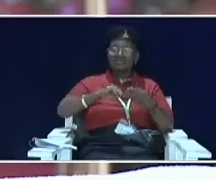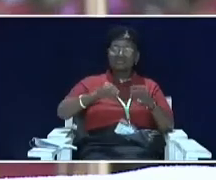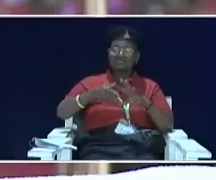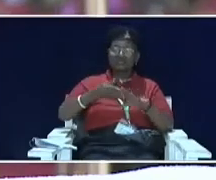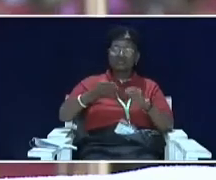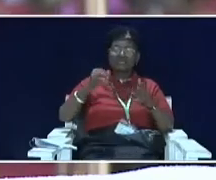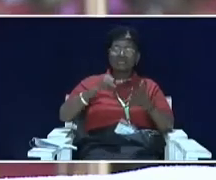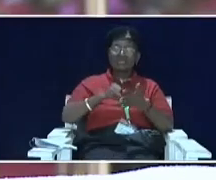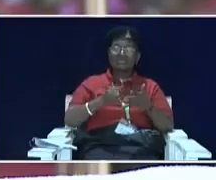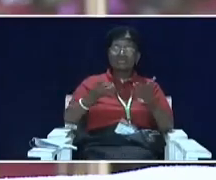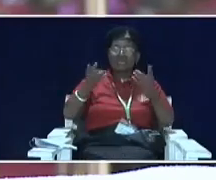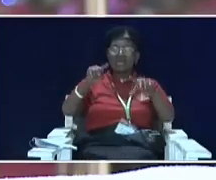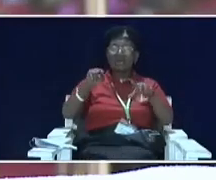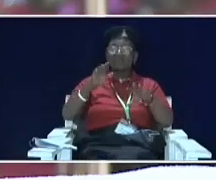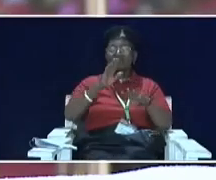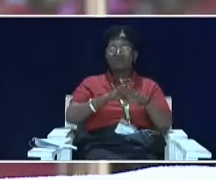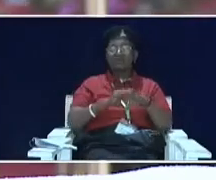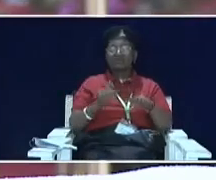It happened on Mount Carmel.